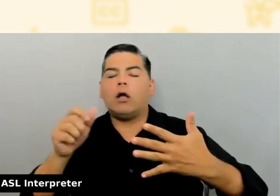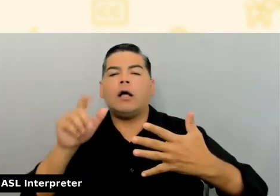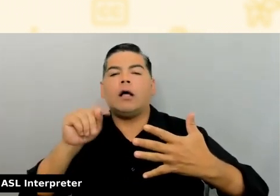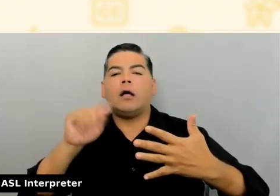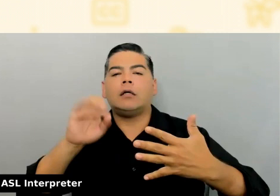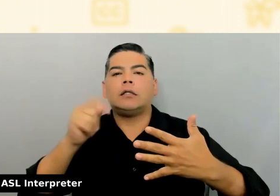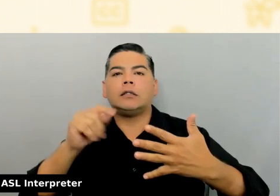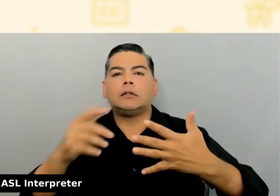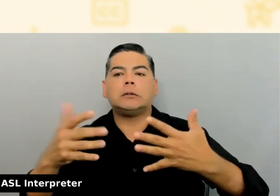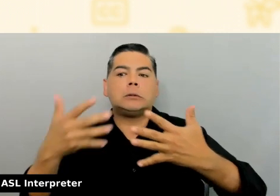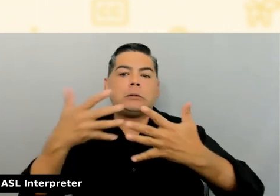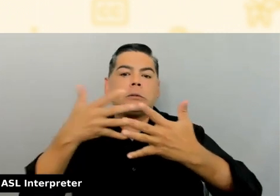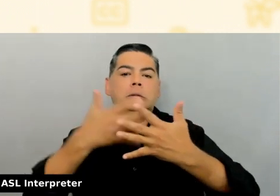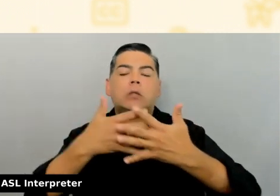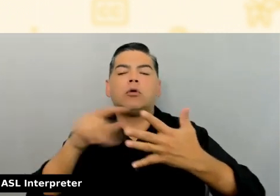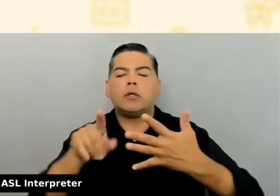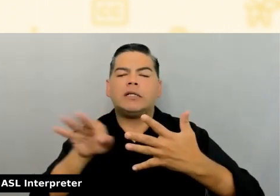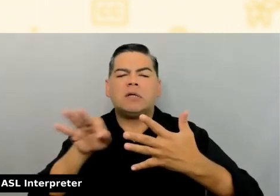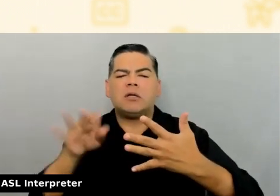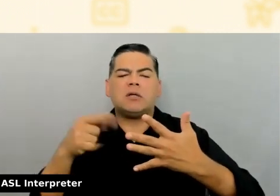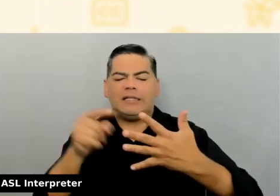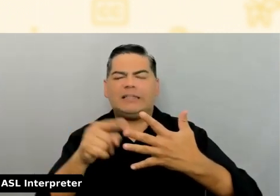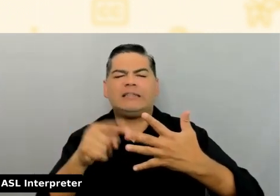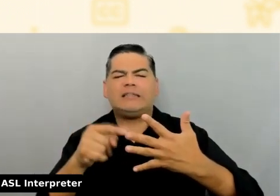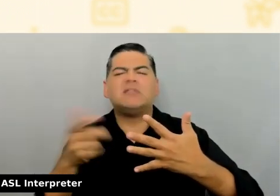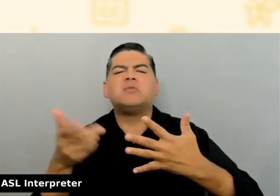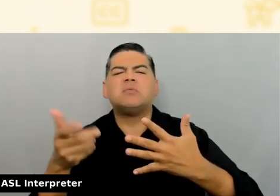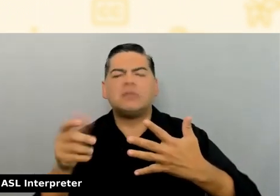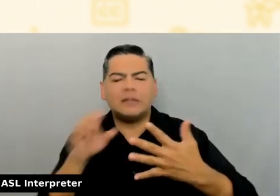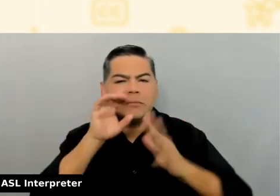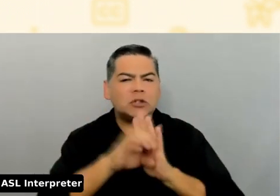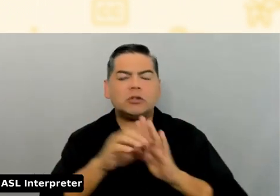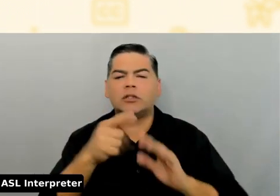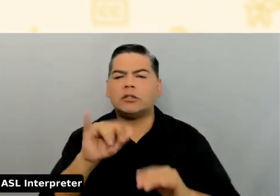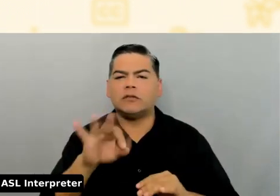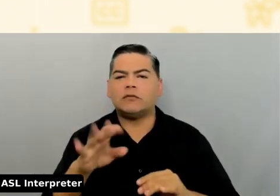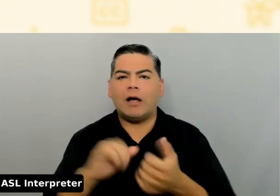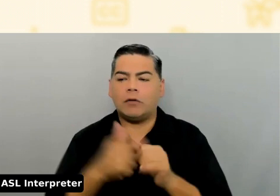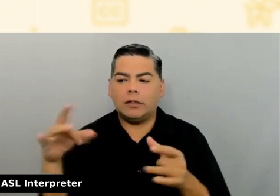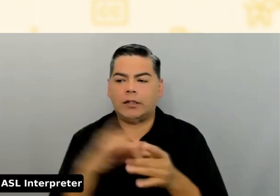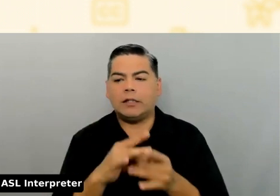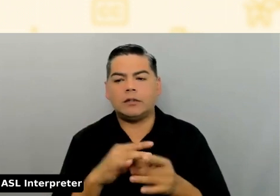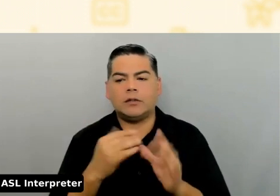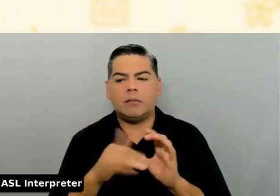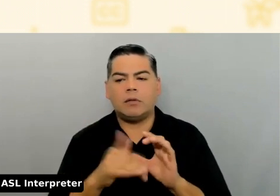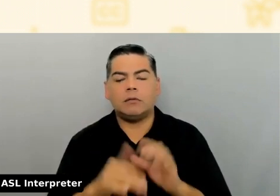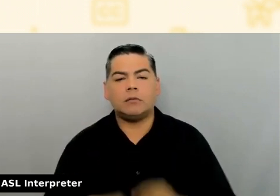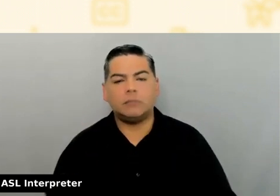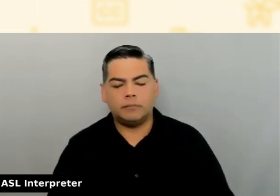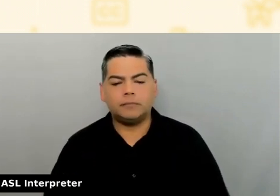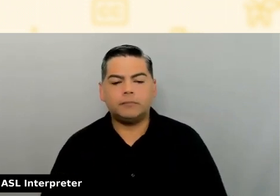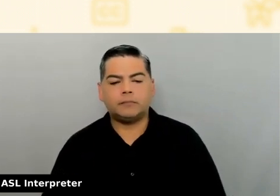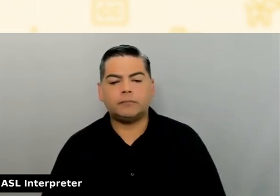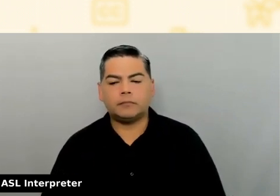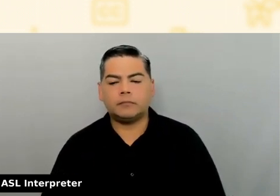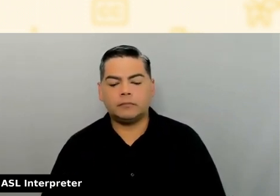what that image is about, and how it relates to your email. And very important